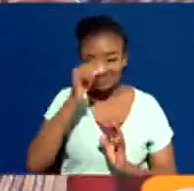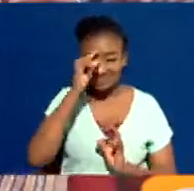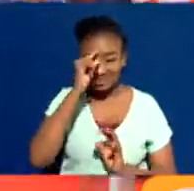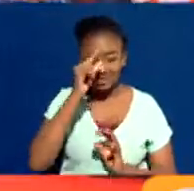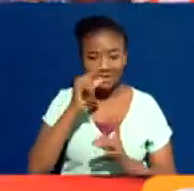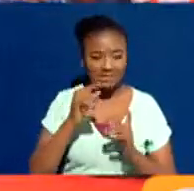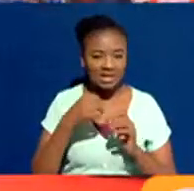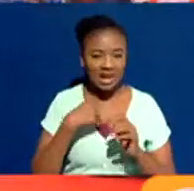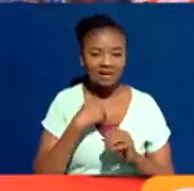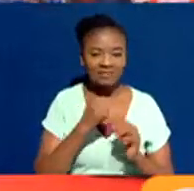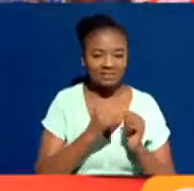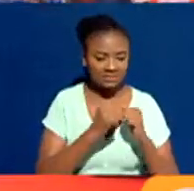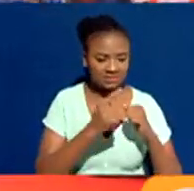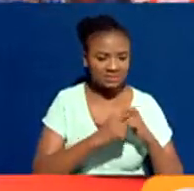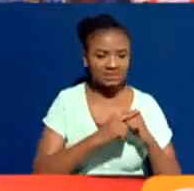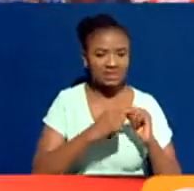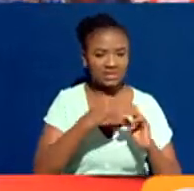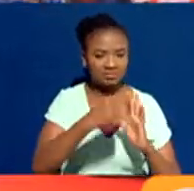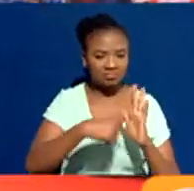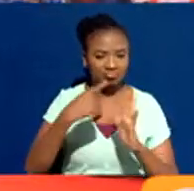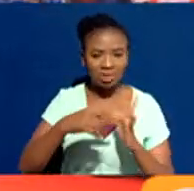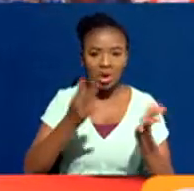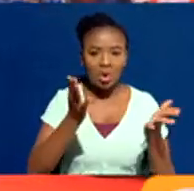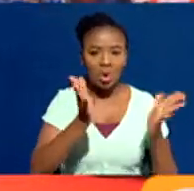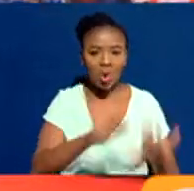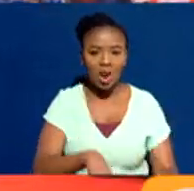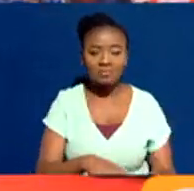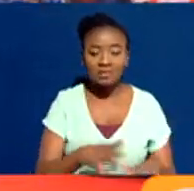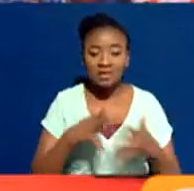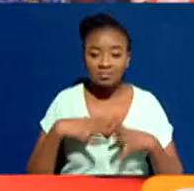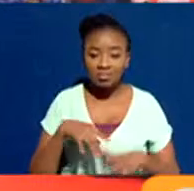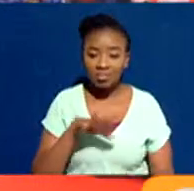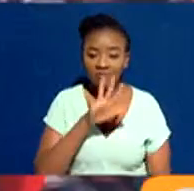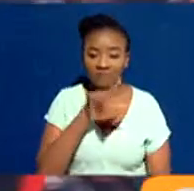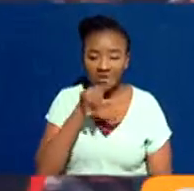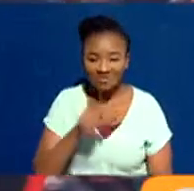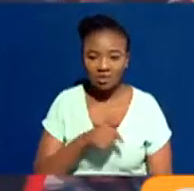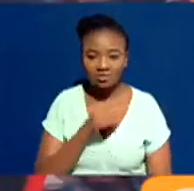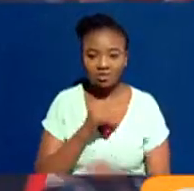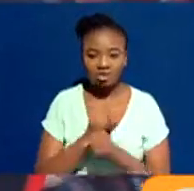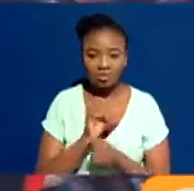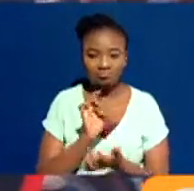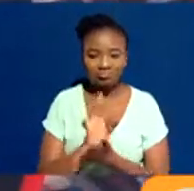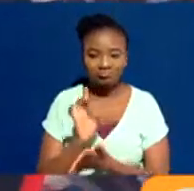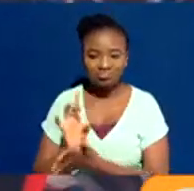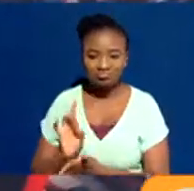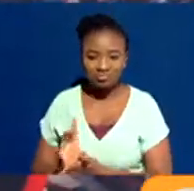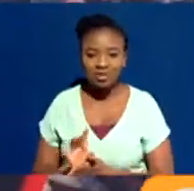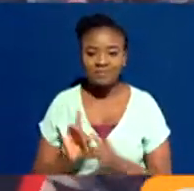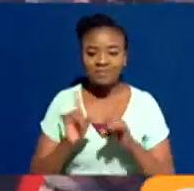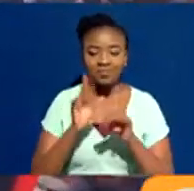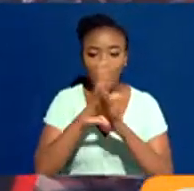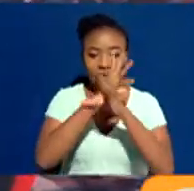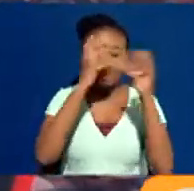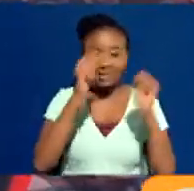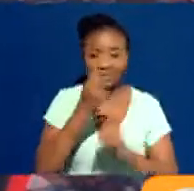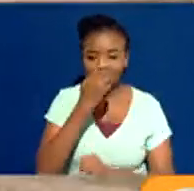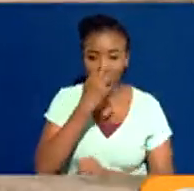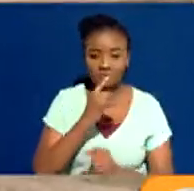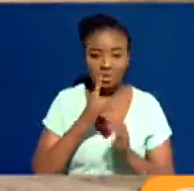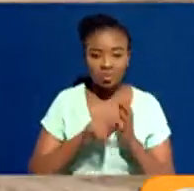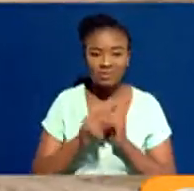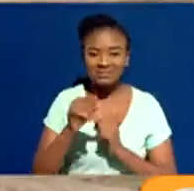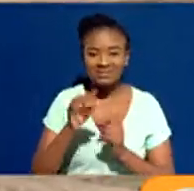giant industries had collapsed with over 5,000 people losing jobs. President Ruto added that collapsed